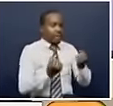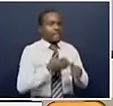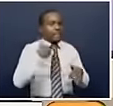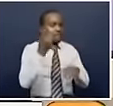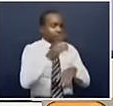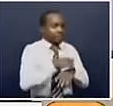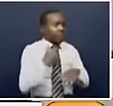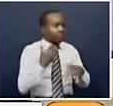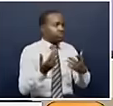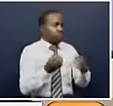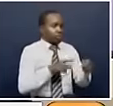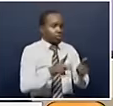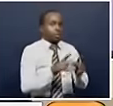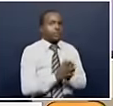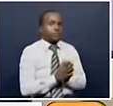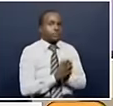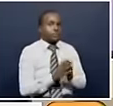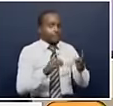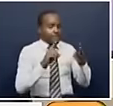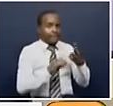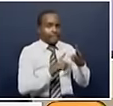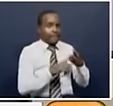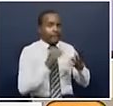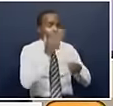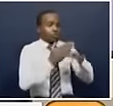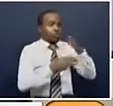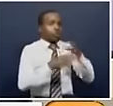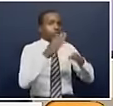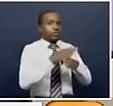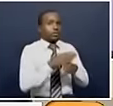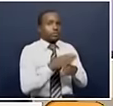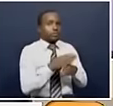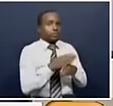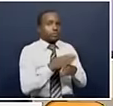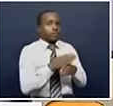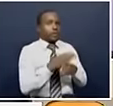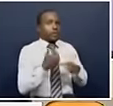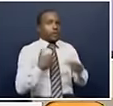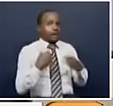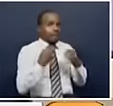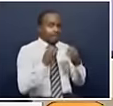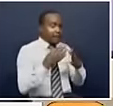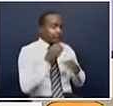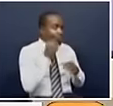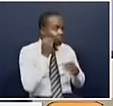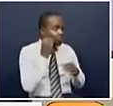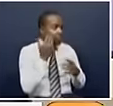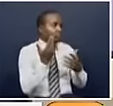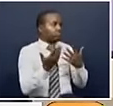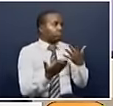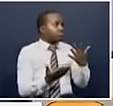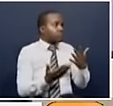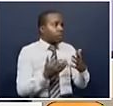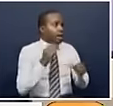an opportunity to open up garages. You're looking at construction. Whichever way you look at it, there are so many homes and, you know, so